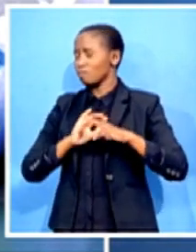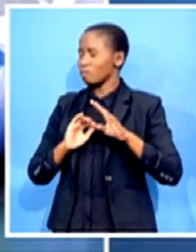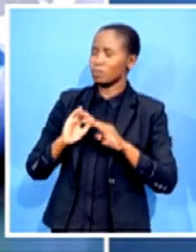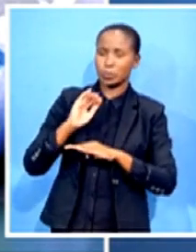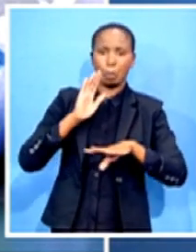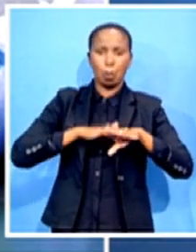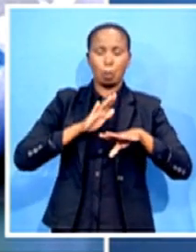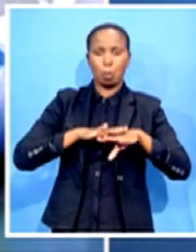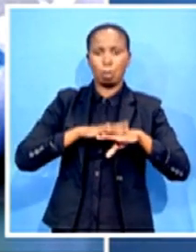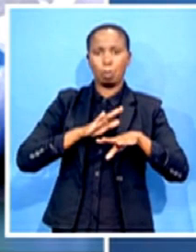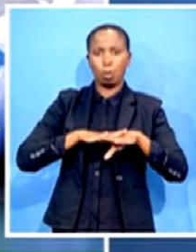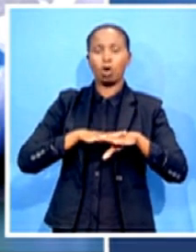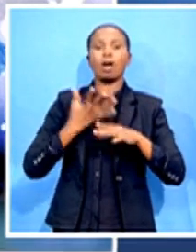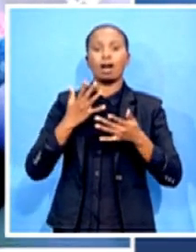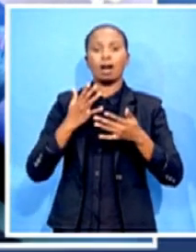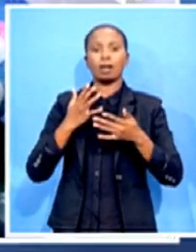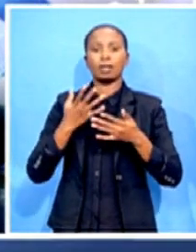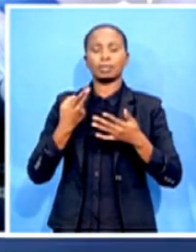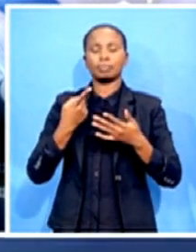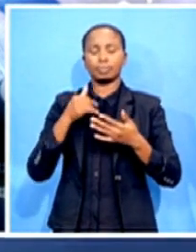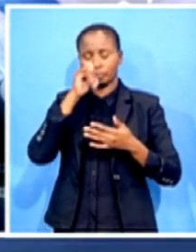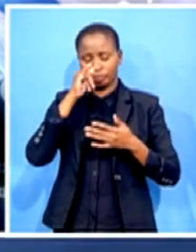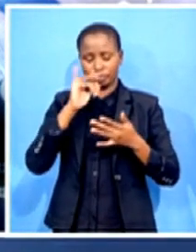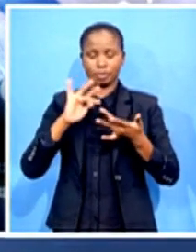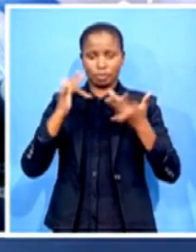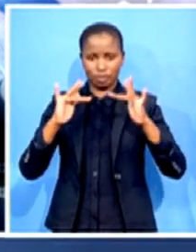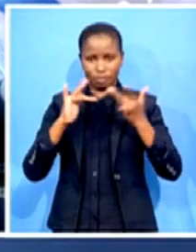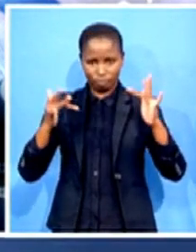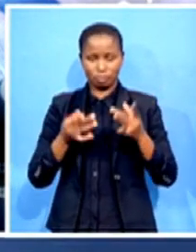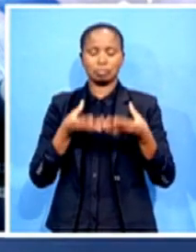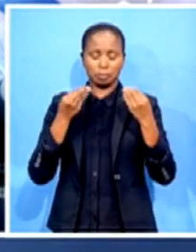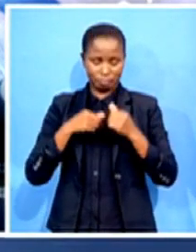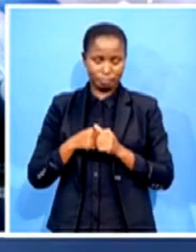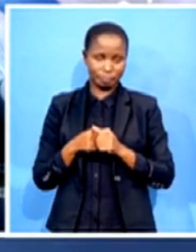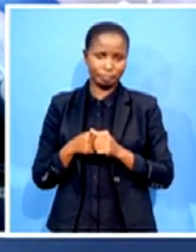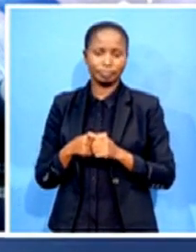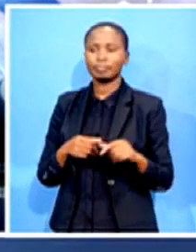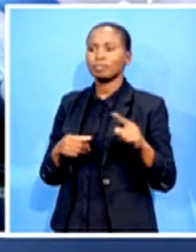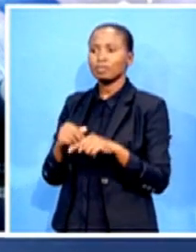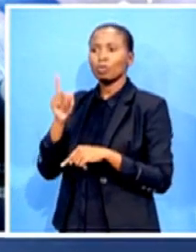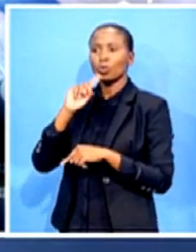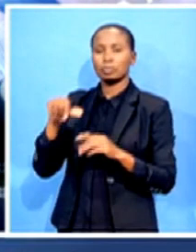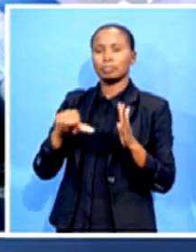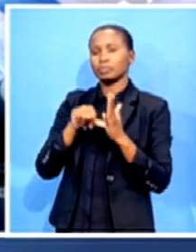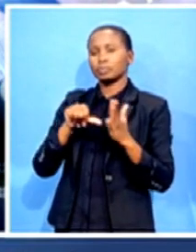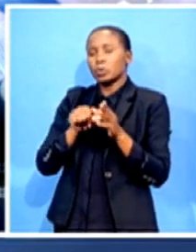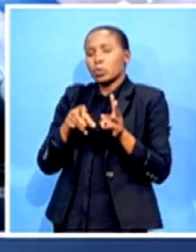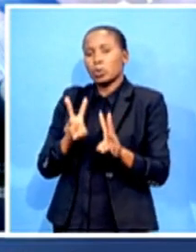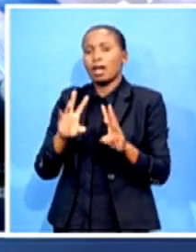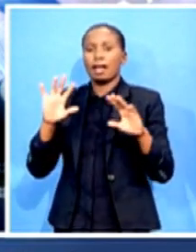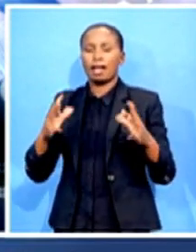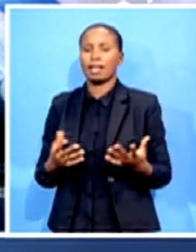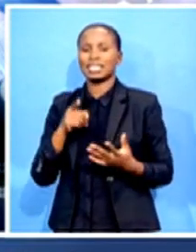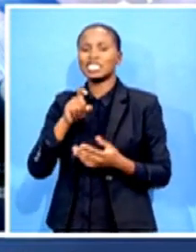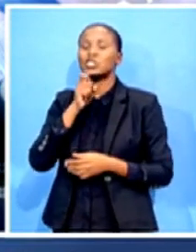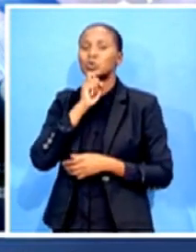counterparts. So what are the key attack vectors and techniques that are being used by these